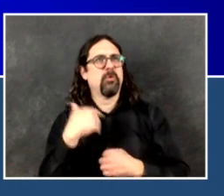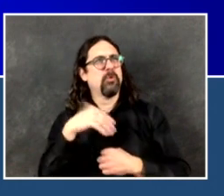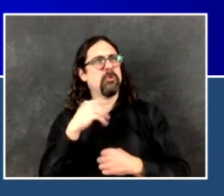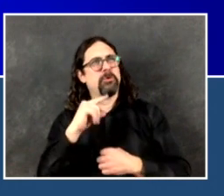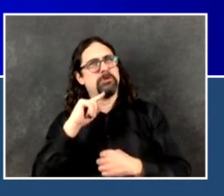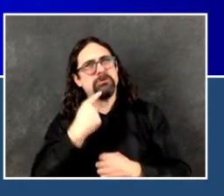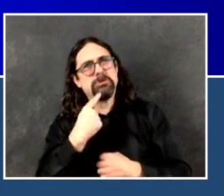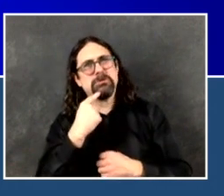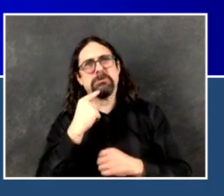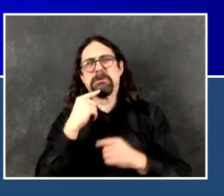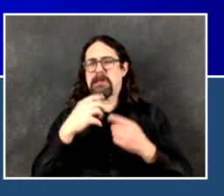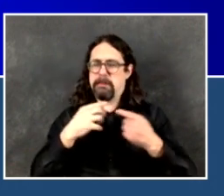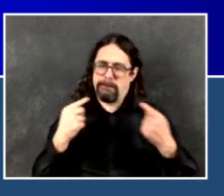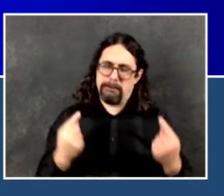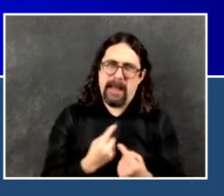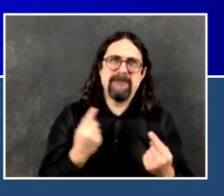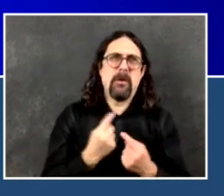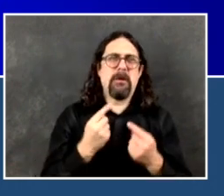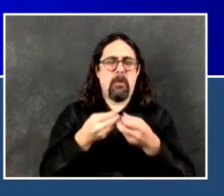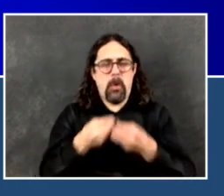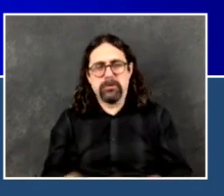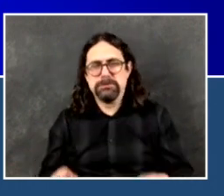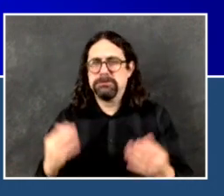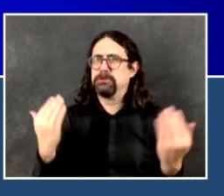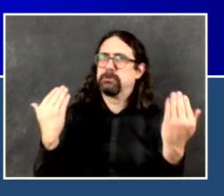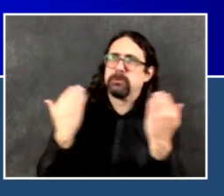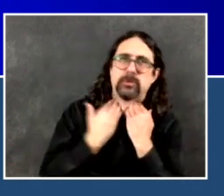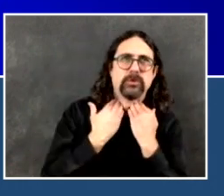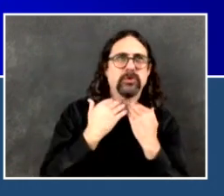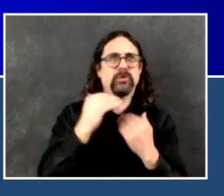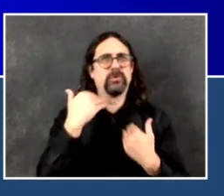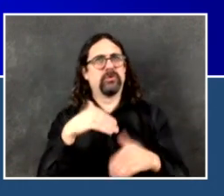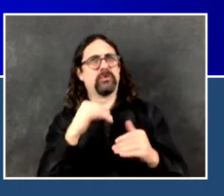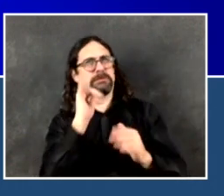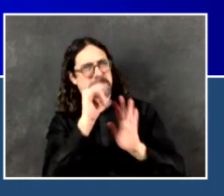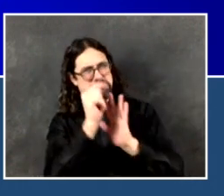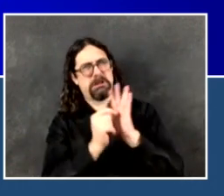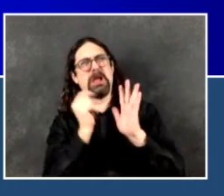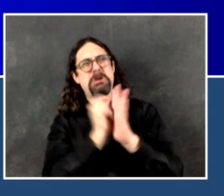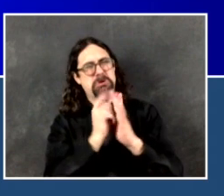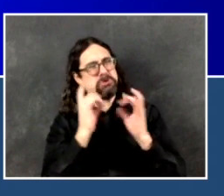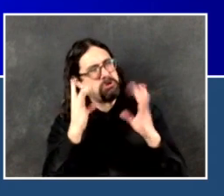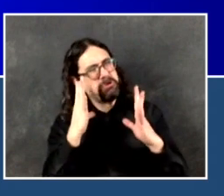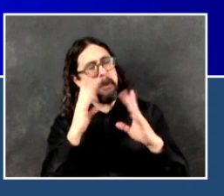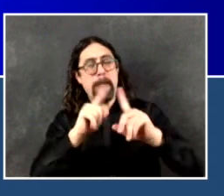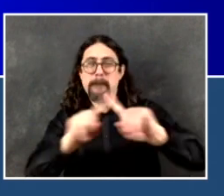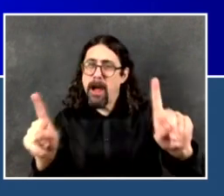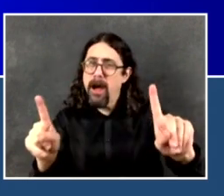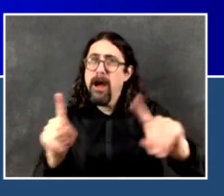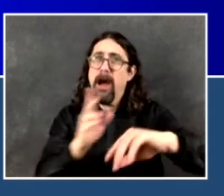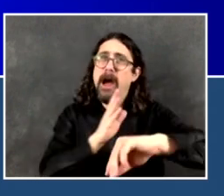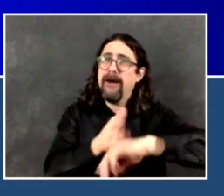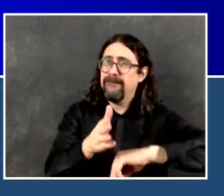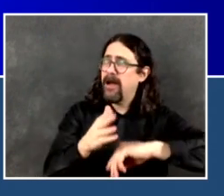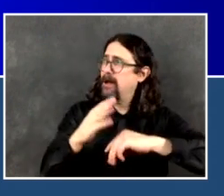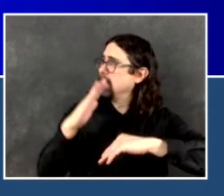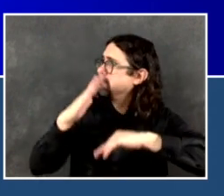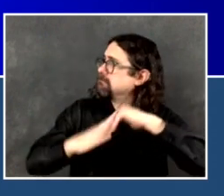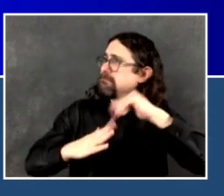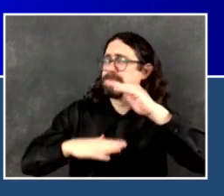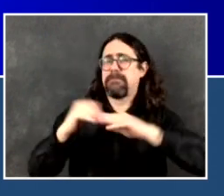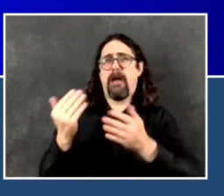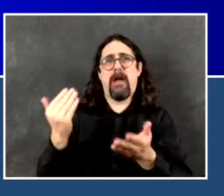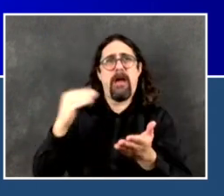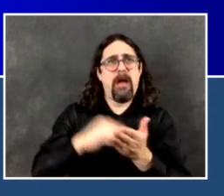But it's also clear in those stories, and I bet a lot of you have heard them too, and it's very much a New York story. When you talk about